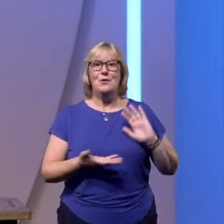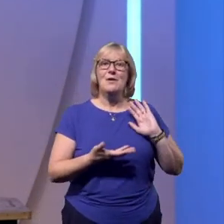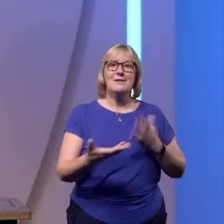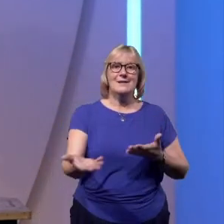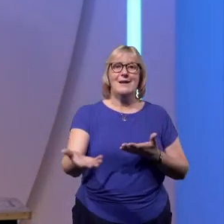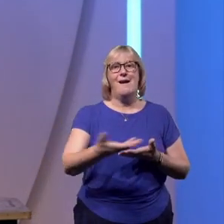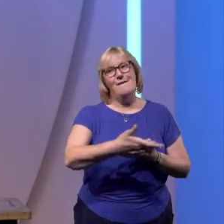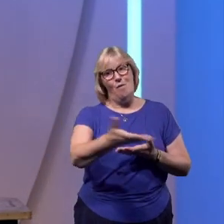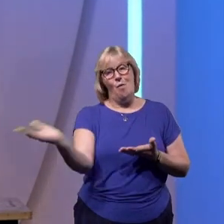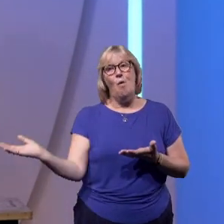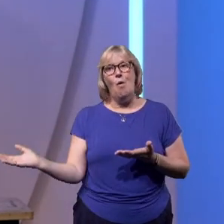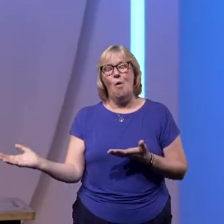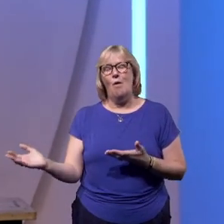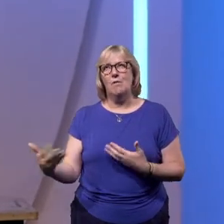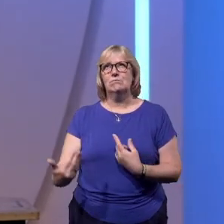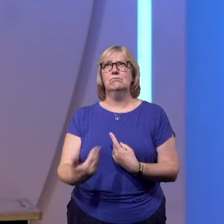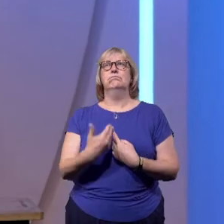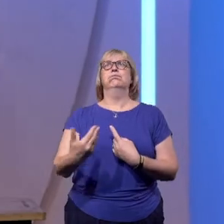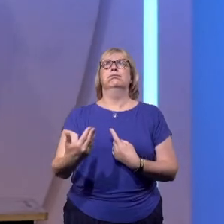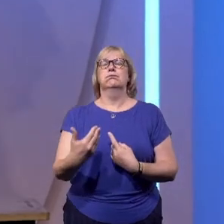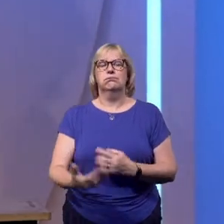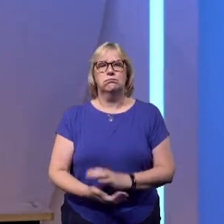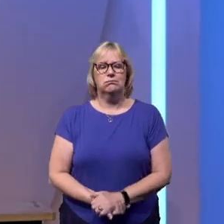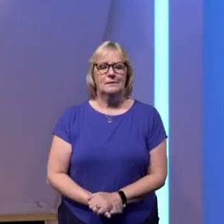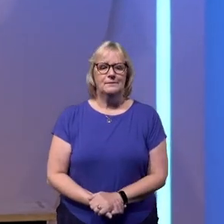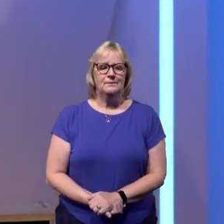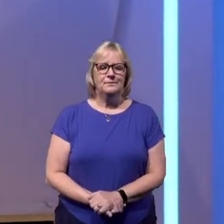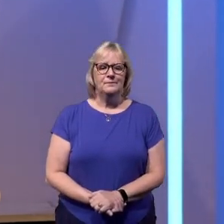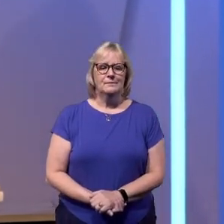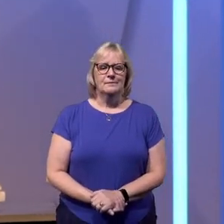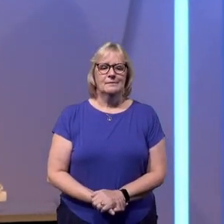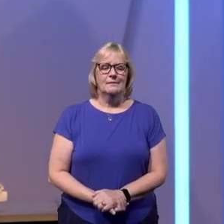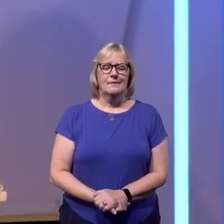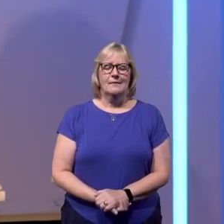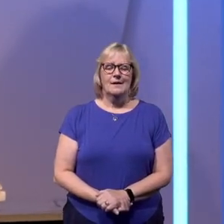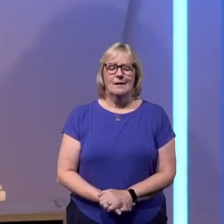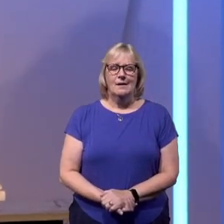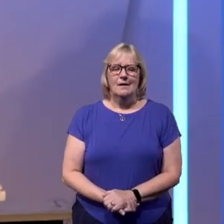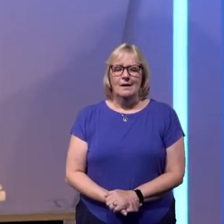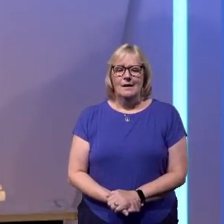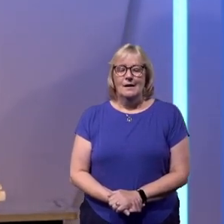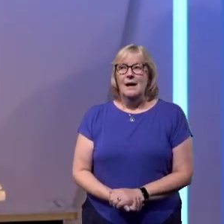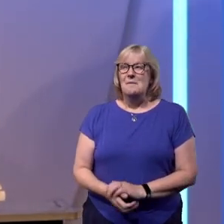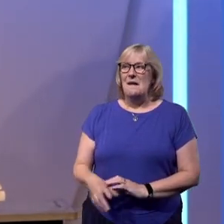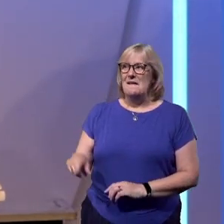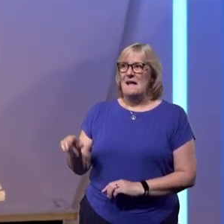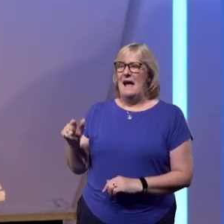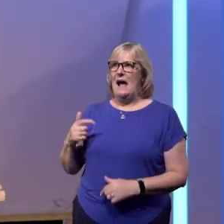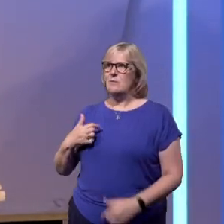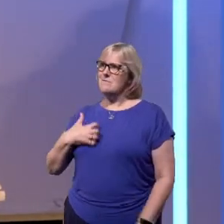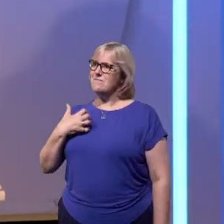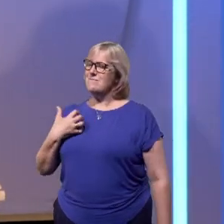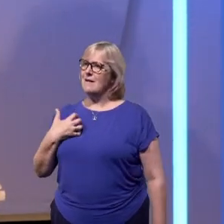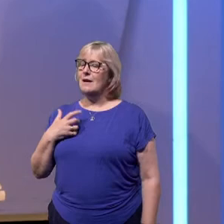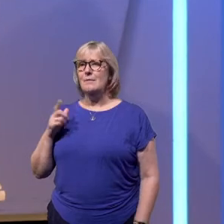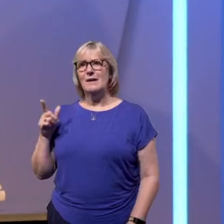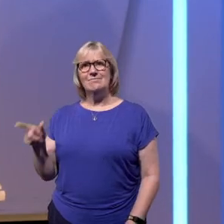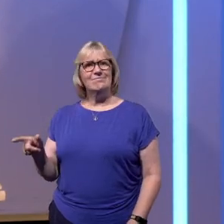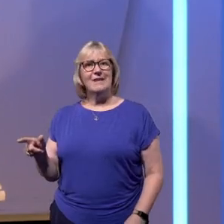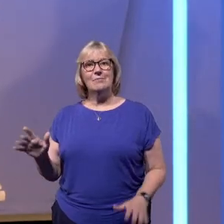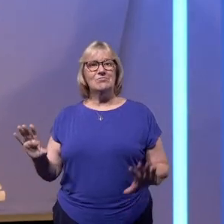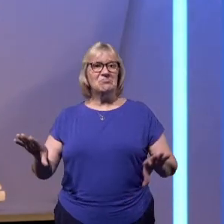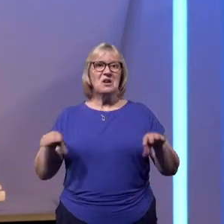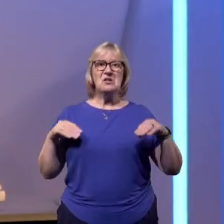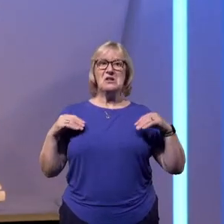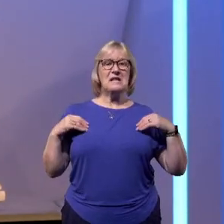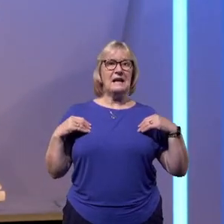was very, very striking. And I remember coming out and, honestly, I just was so rebuked by it. Now, the trouble is that